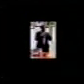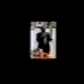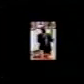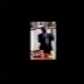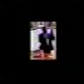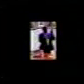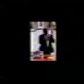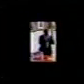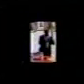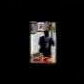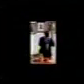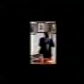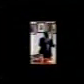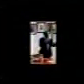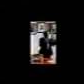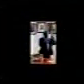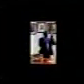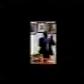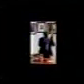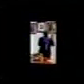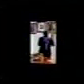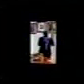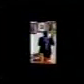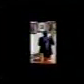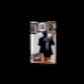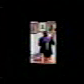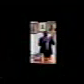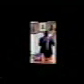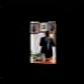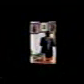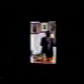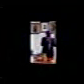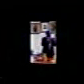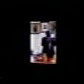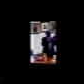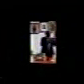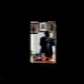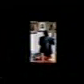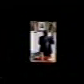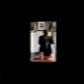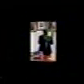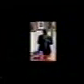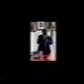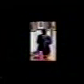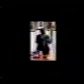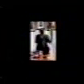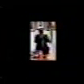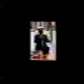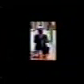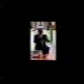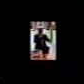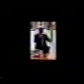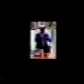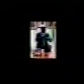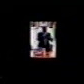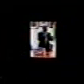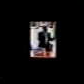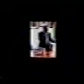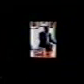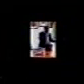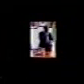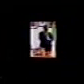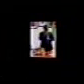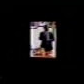Deliverance has come tonight in Jesus' name. All the good things that should have come to you, and you